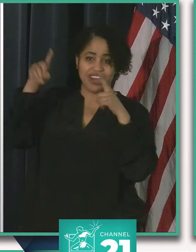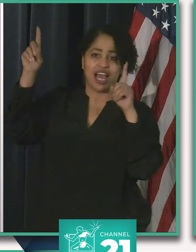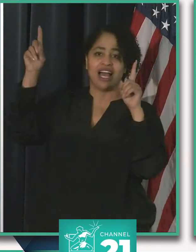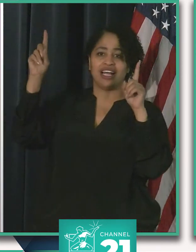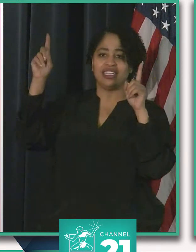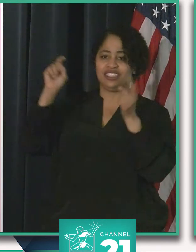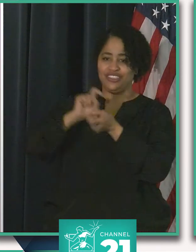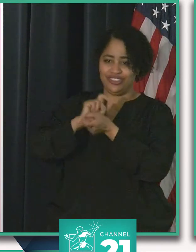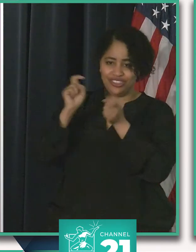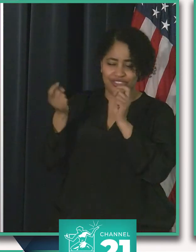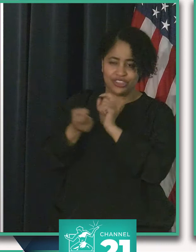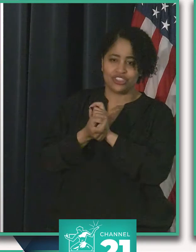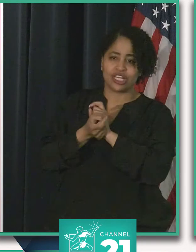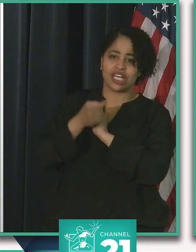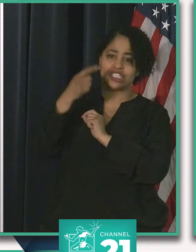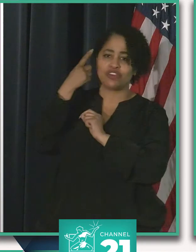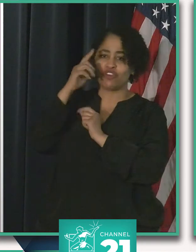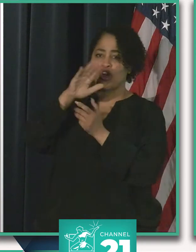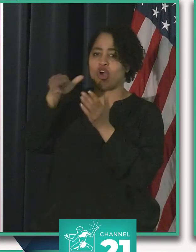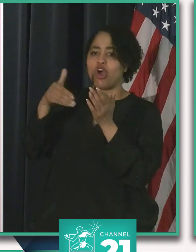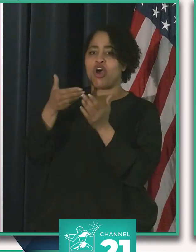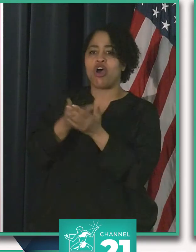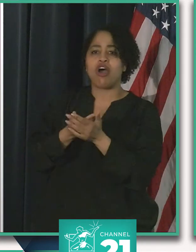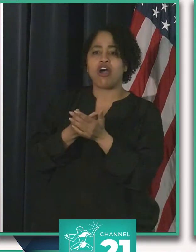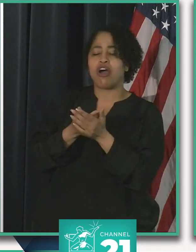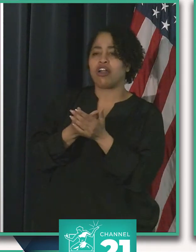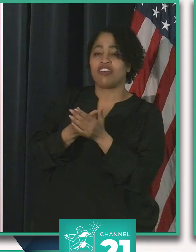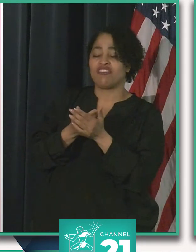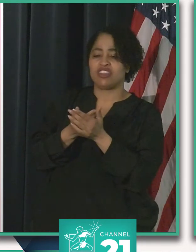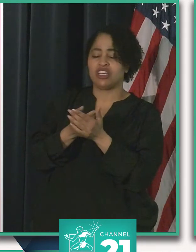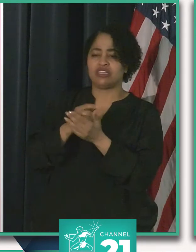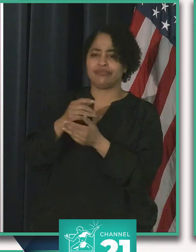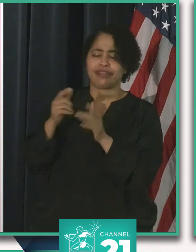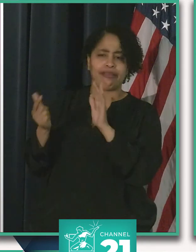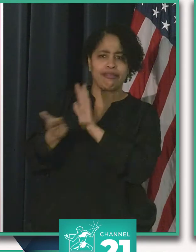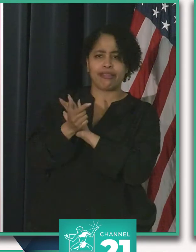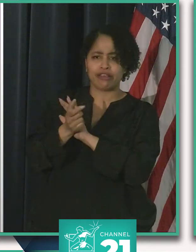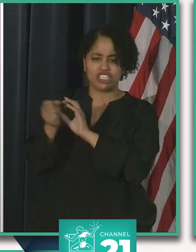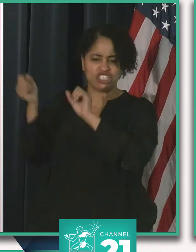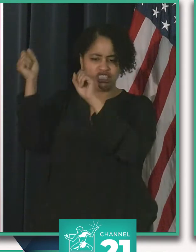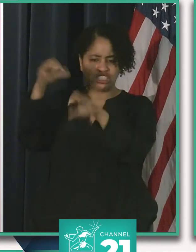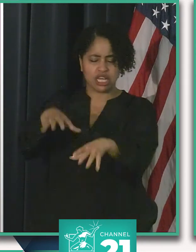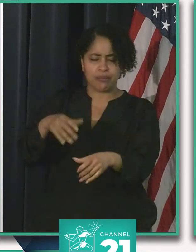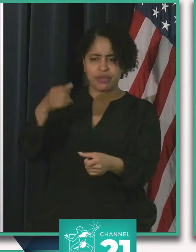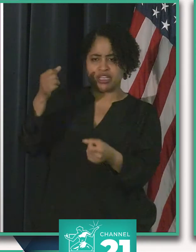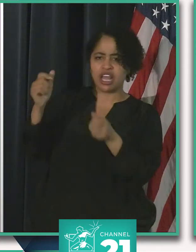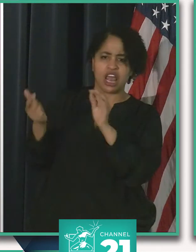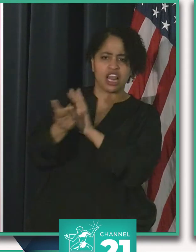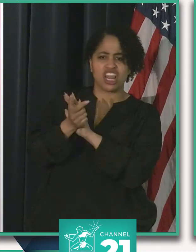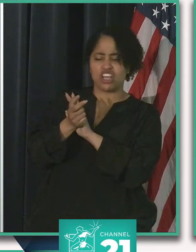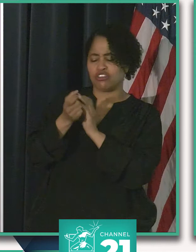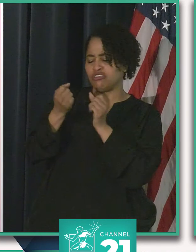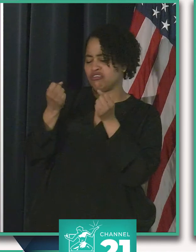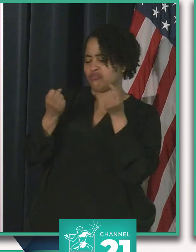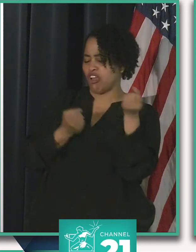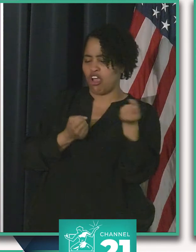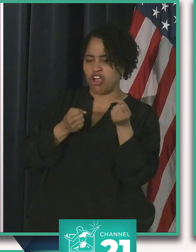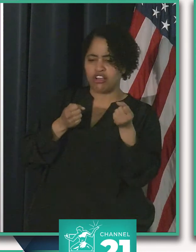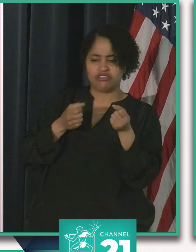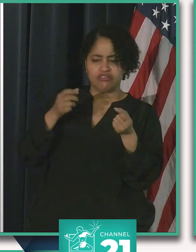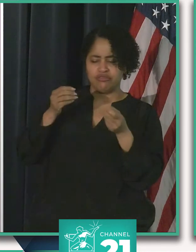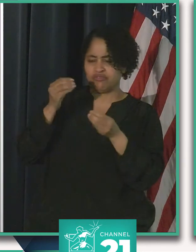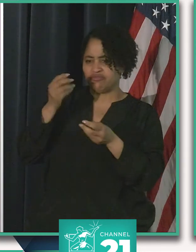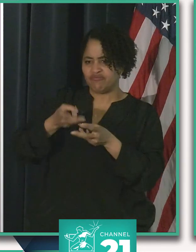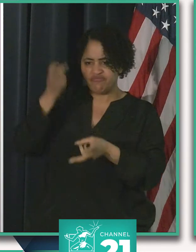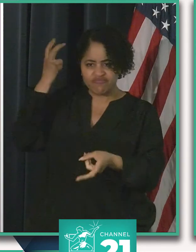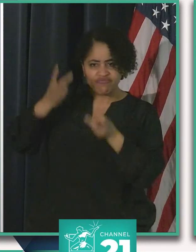a change for the all of the dumping, the illegal cars, the chop shop situation like that. But real quickly,